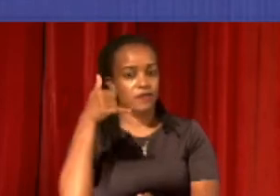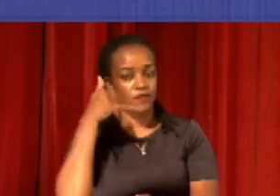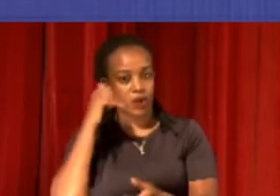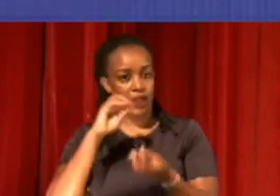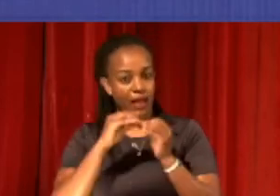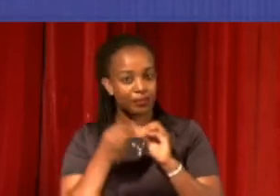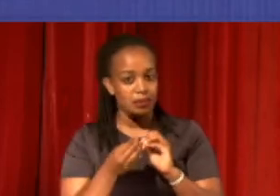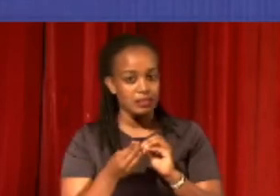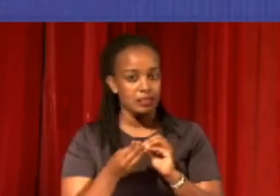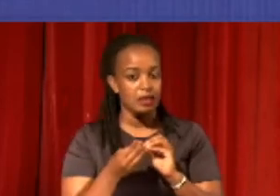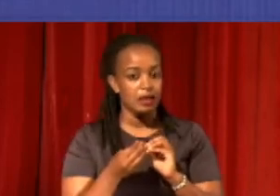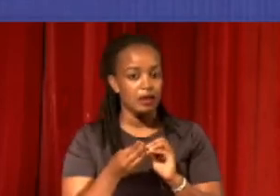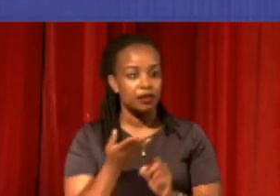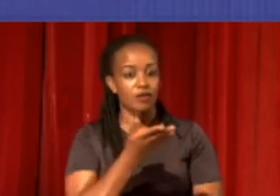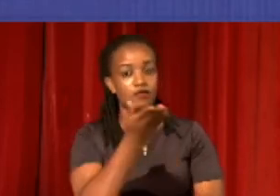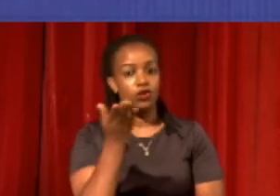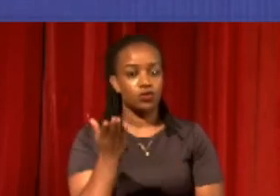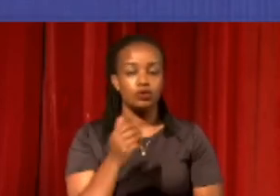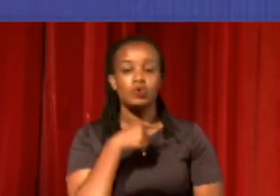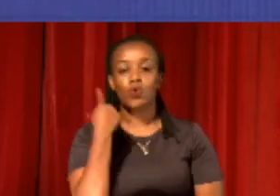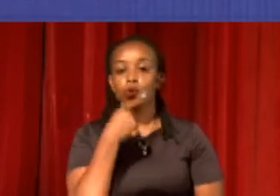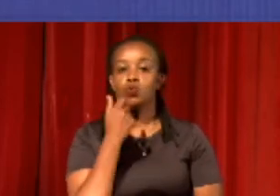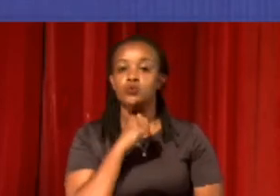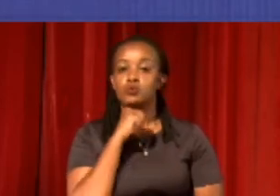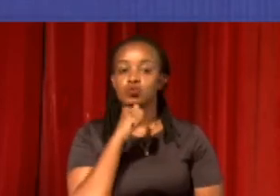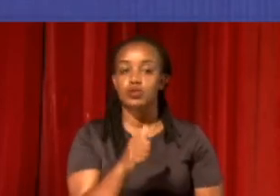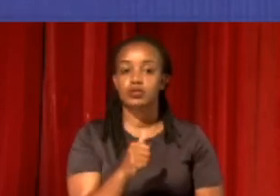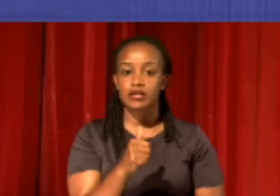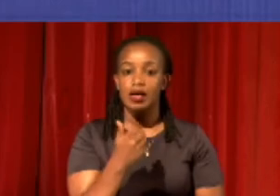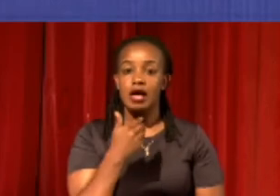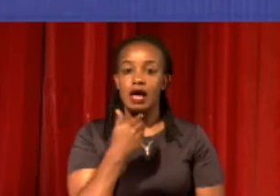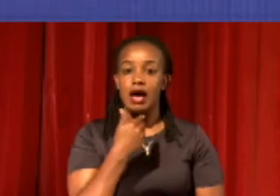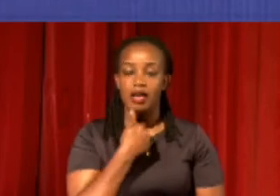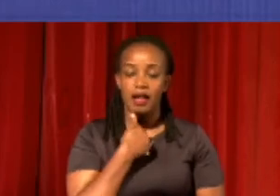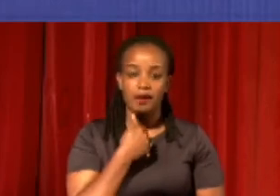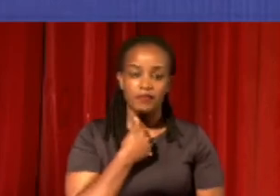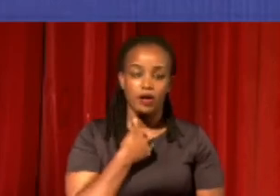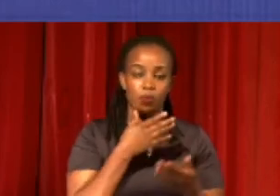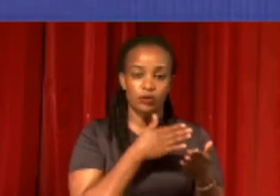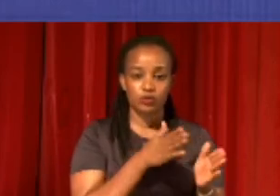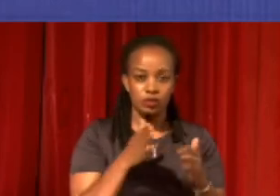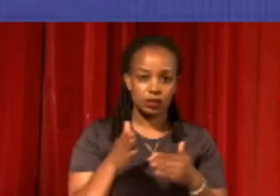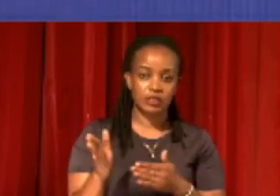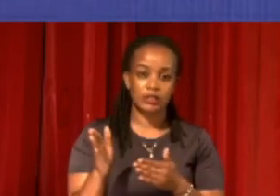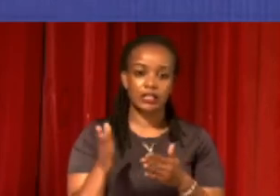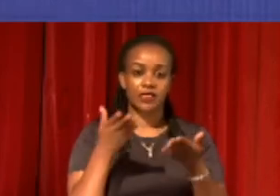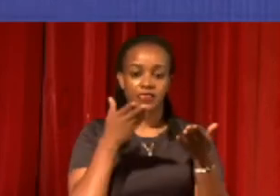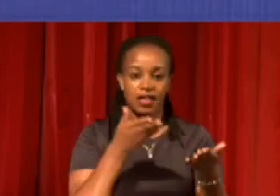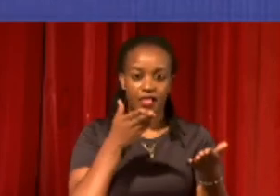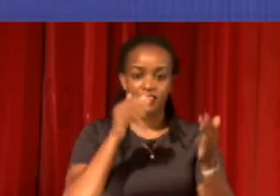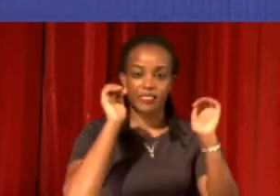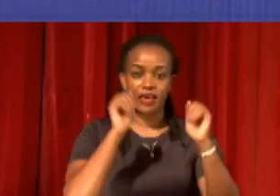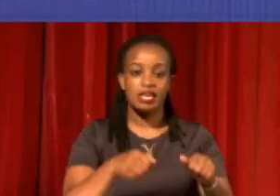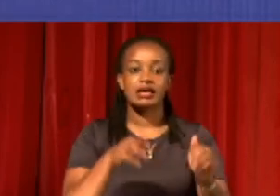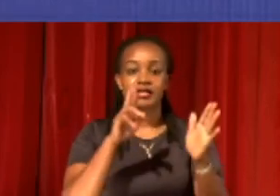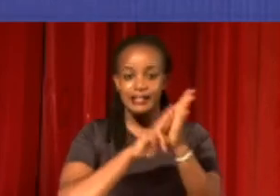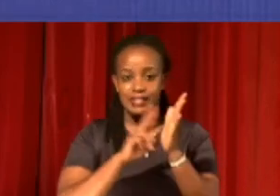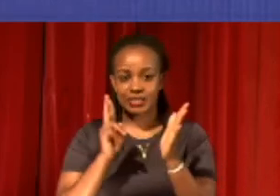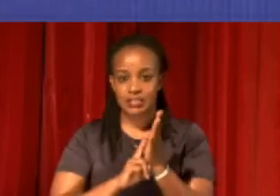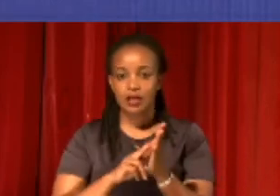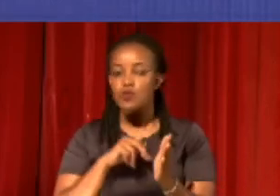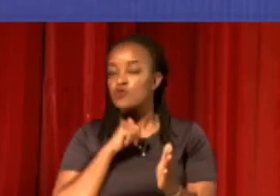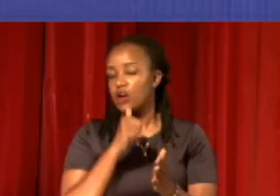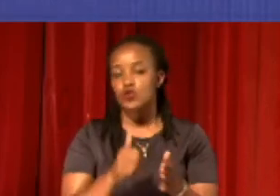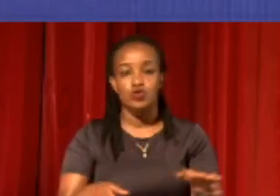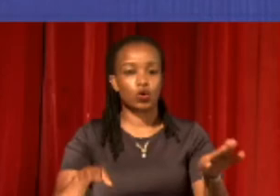And for those who are not in our portal, they have an opportunity to register, okay. as well. So we are not closing the doors to any